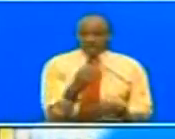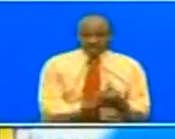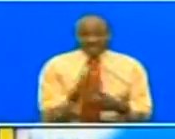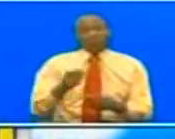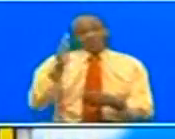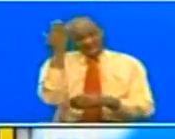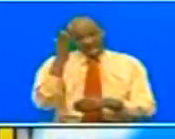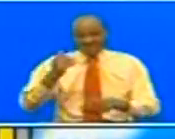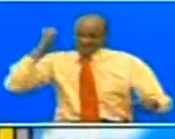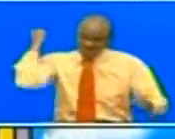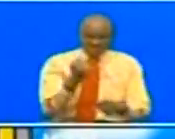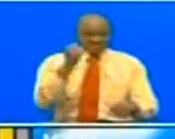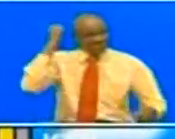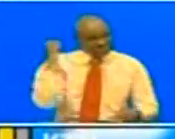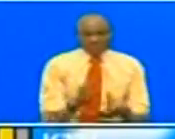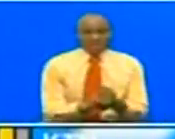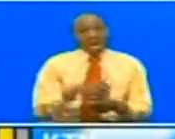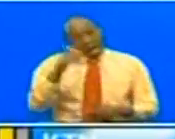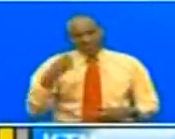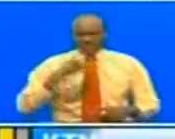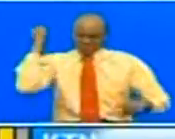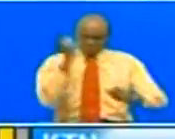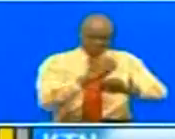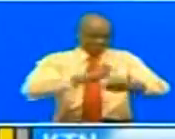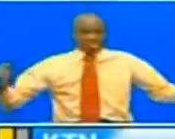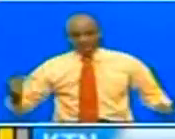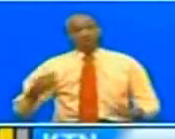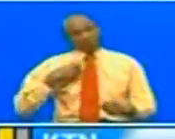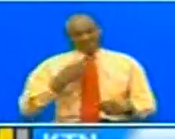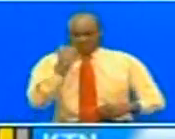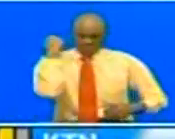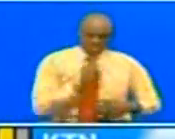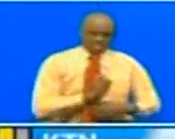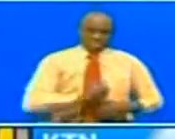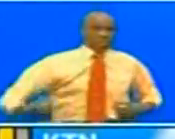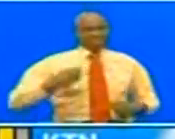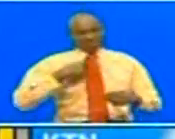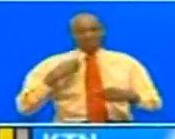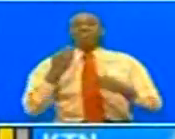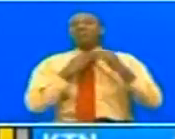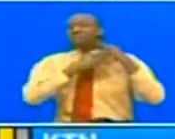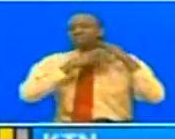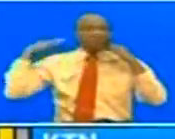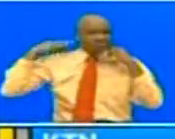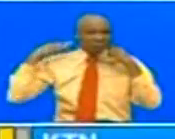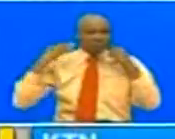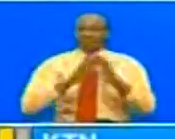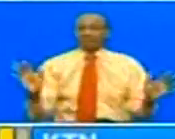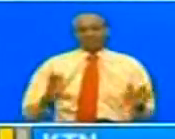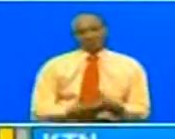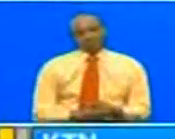Dungwa na kisu, na mingine unapasua kwa kisu tumbo, mingine unakata kwa kisu.